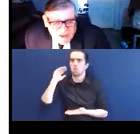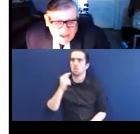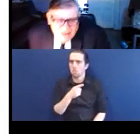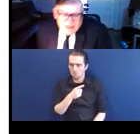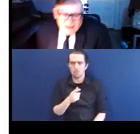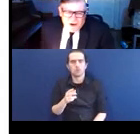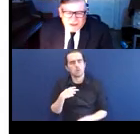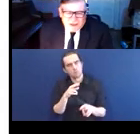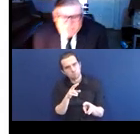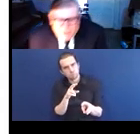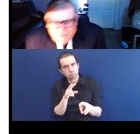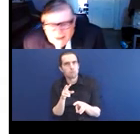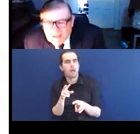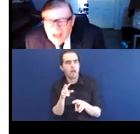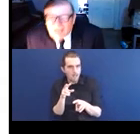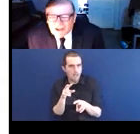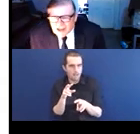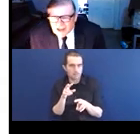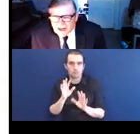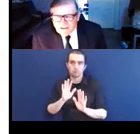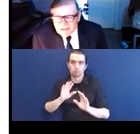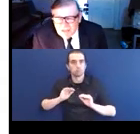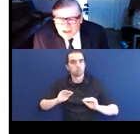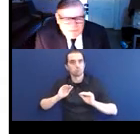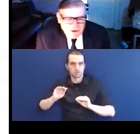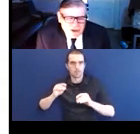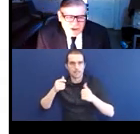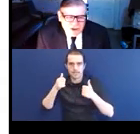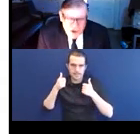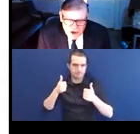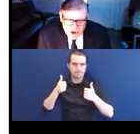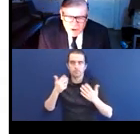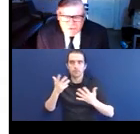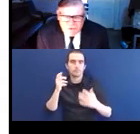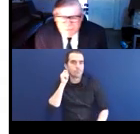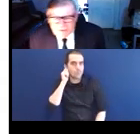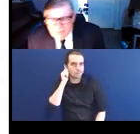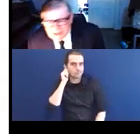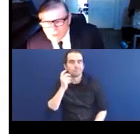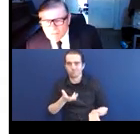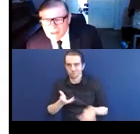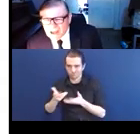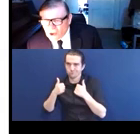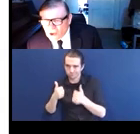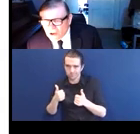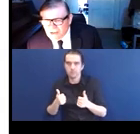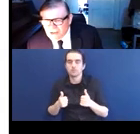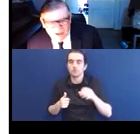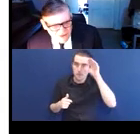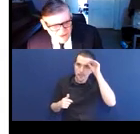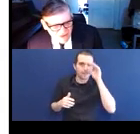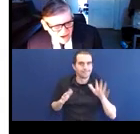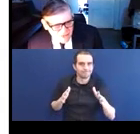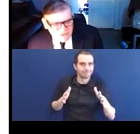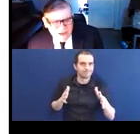53%. The study did not explore factors behind the gender difference. Participants who secured employment reported better well-being and quality of